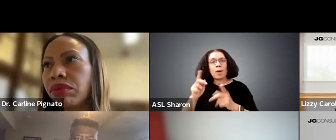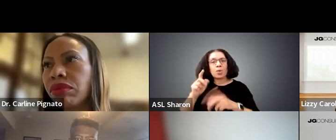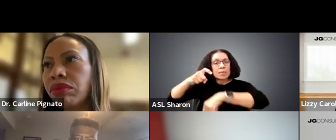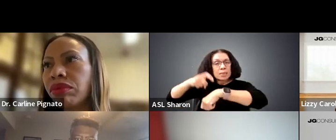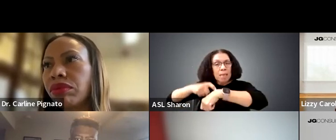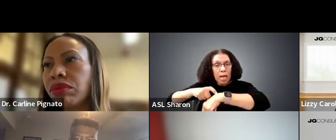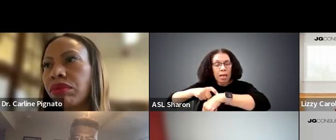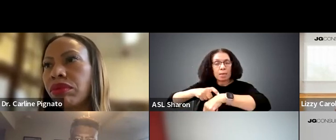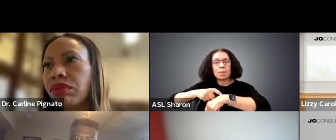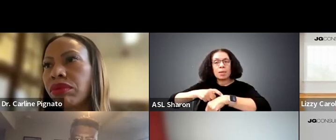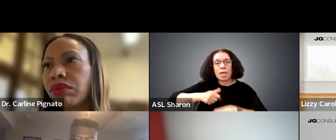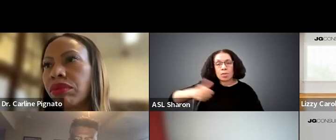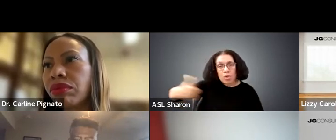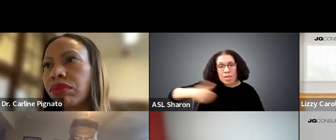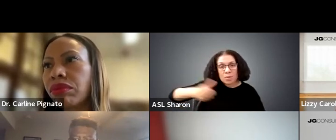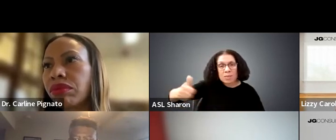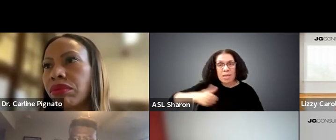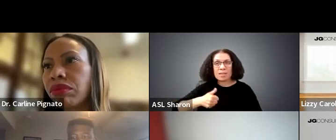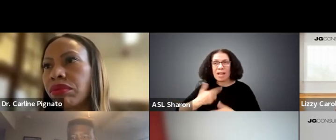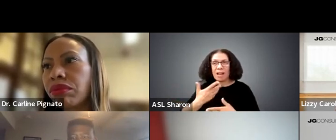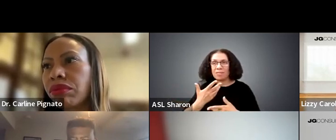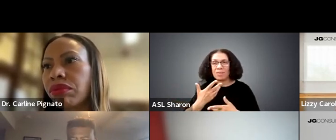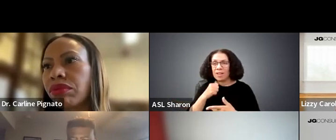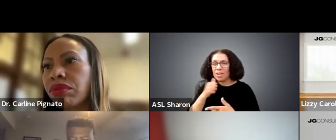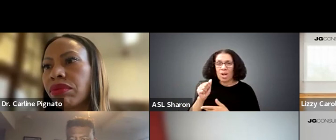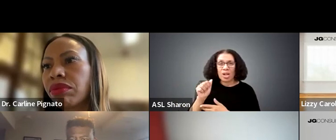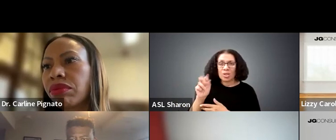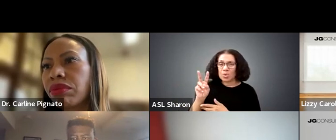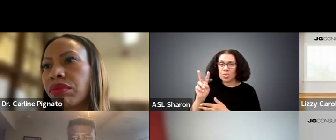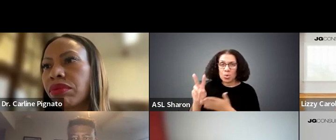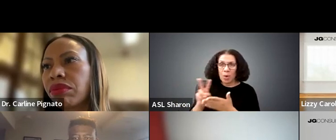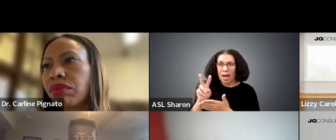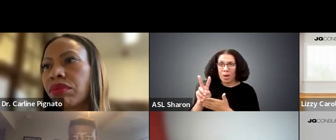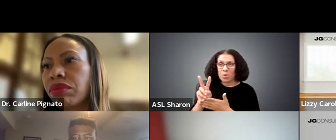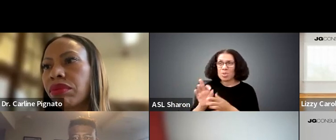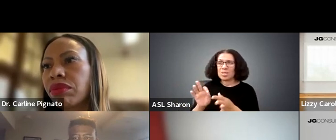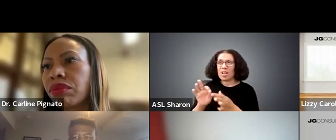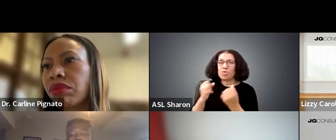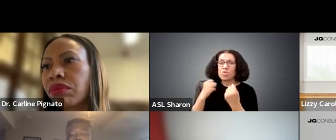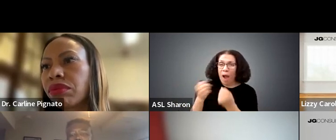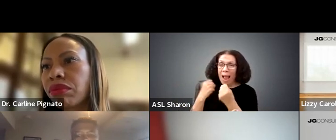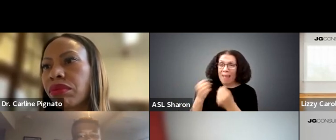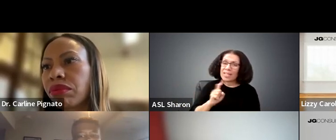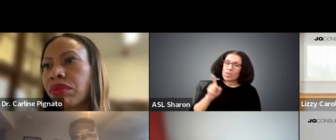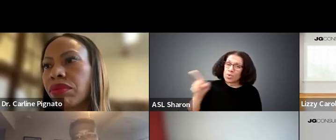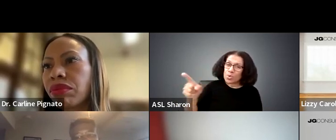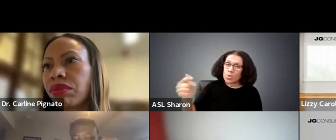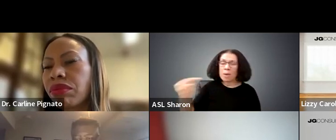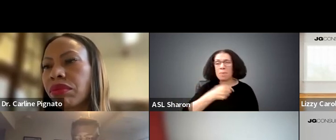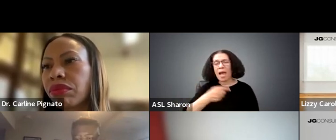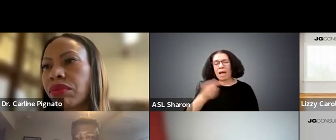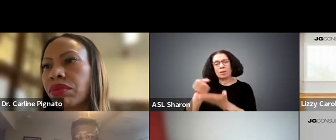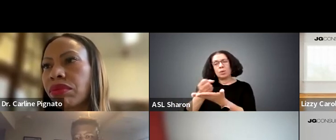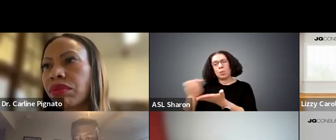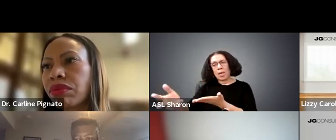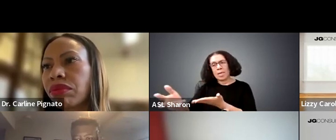point about, you know, getting a chunk of the day and wasting 2 hours of it on traveling is valid. So I